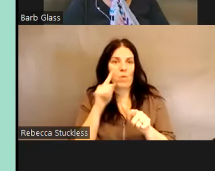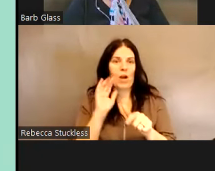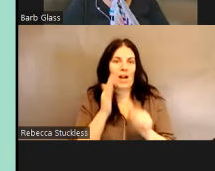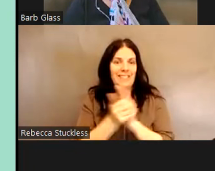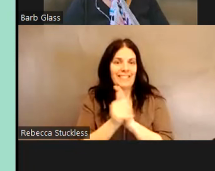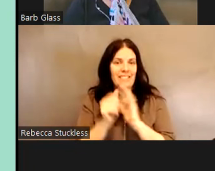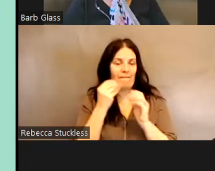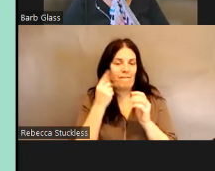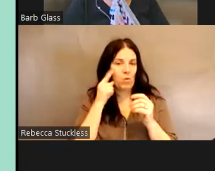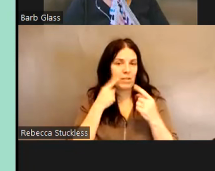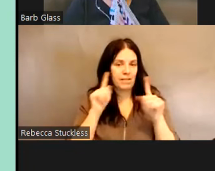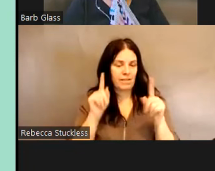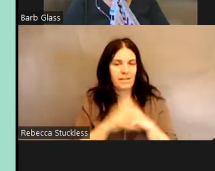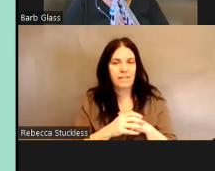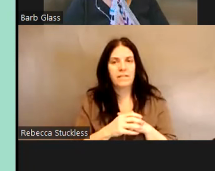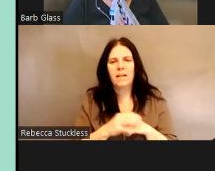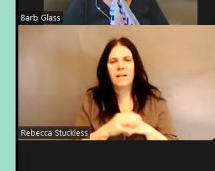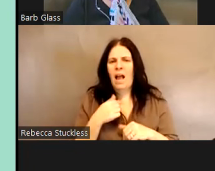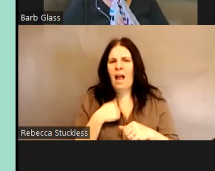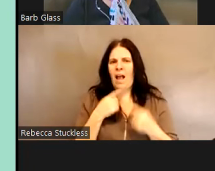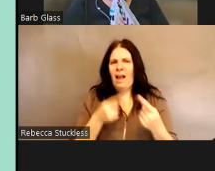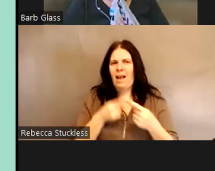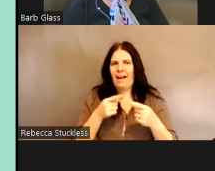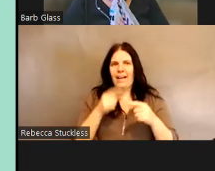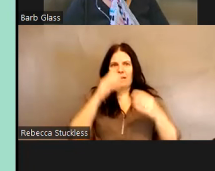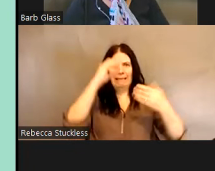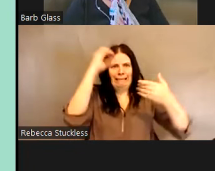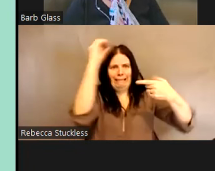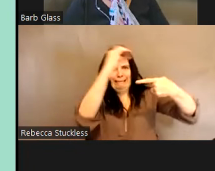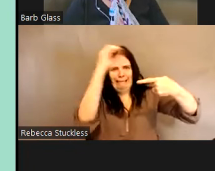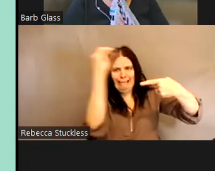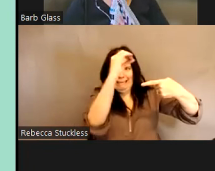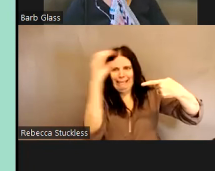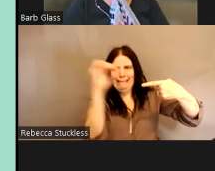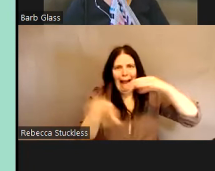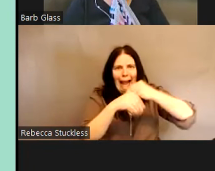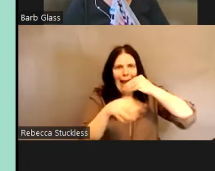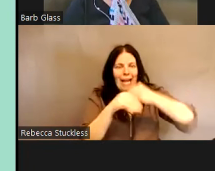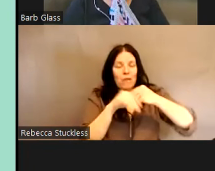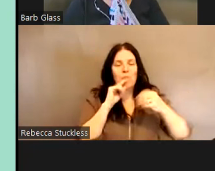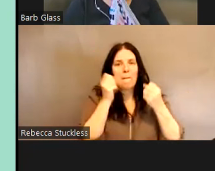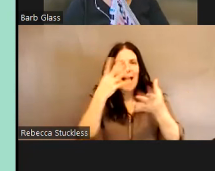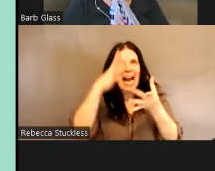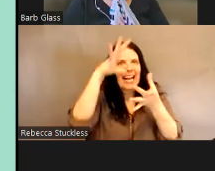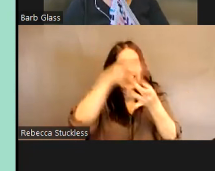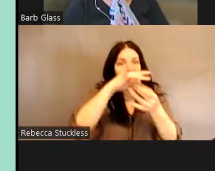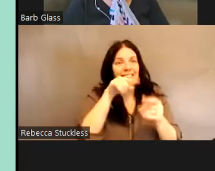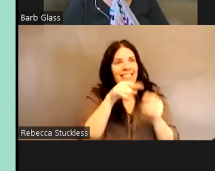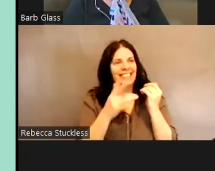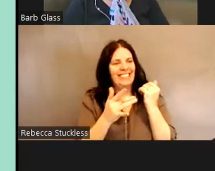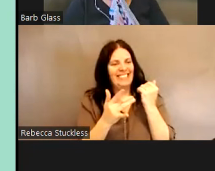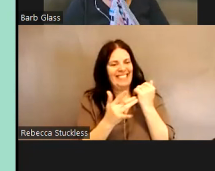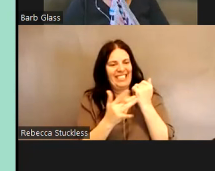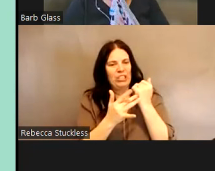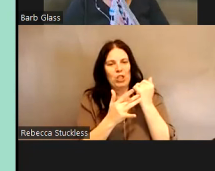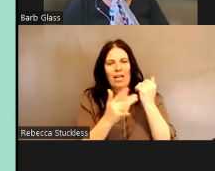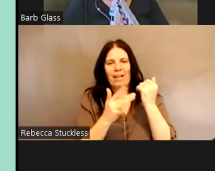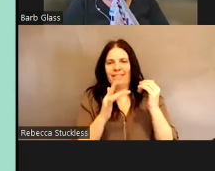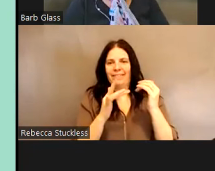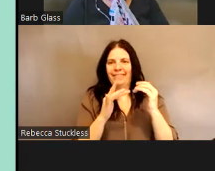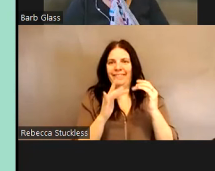of the balloons on this slide, actually, because there were so many links between digital technology and the new skills